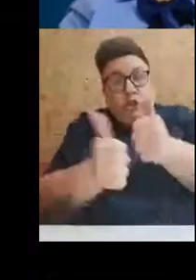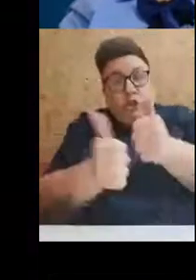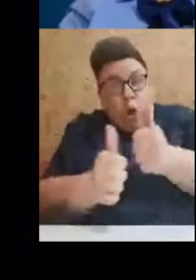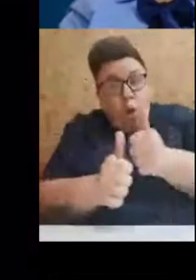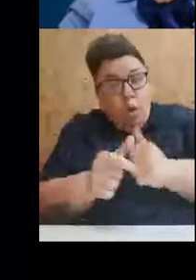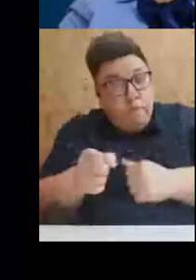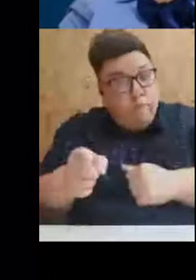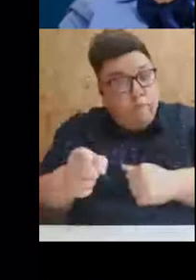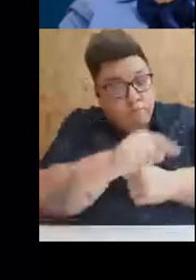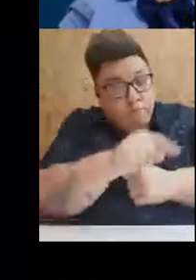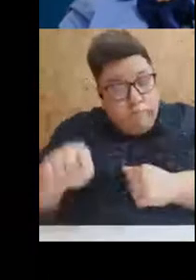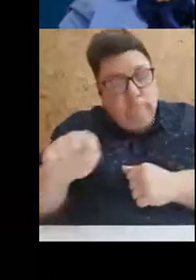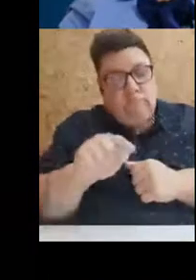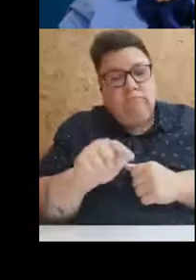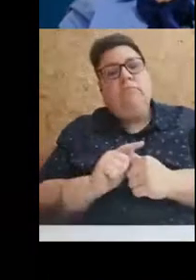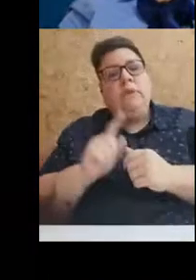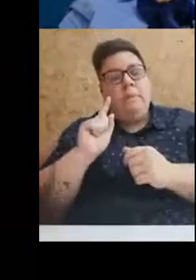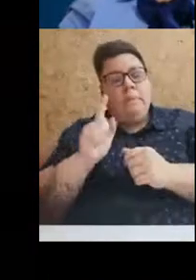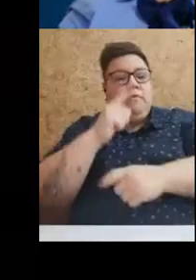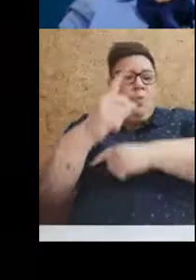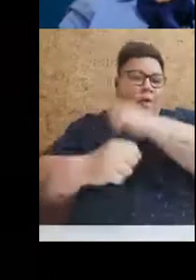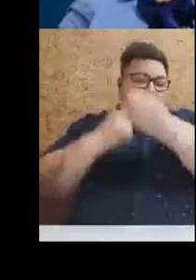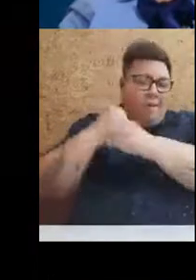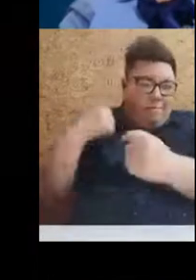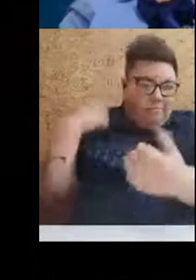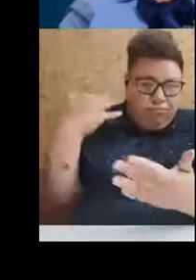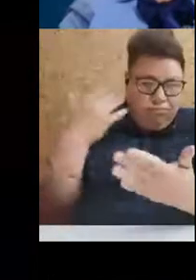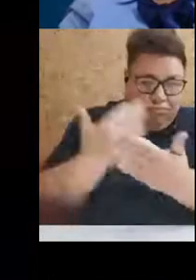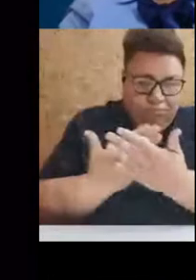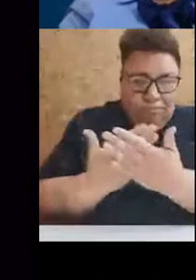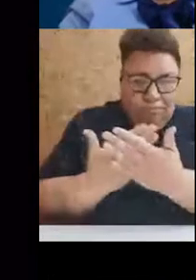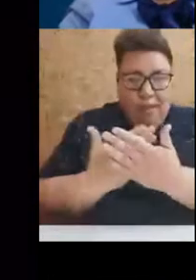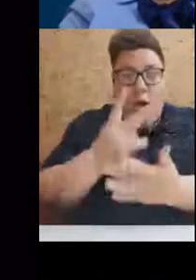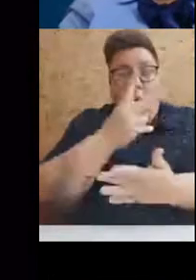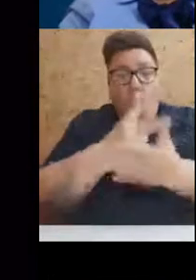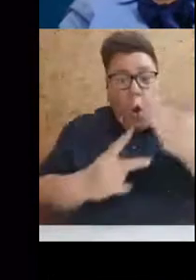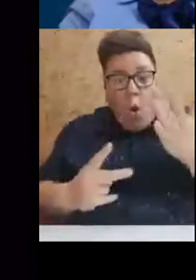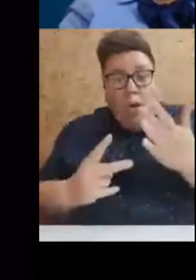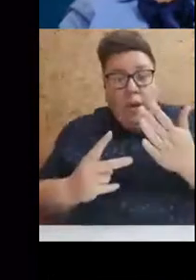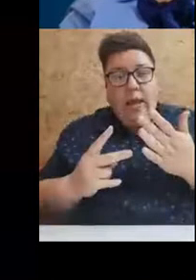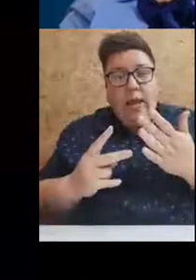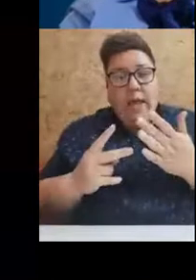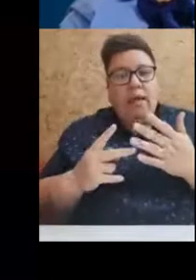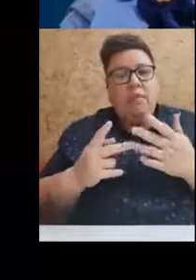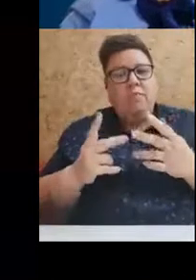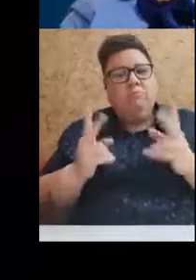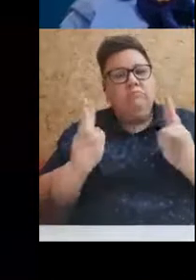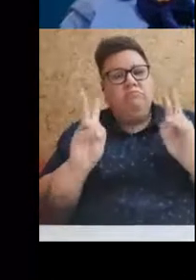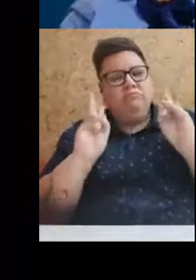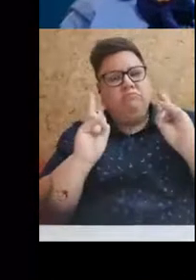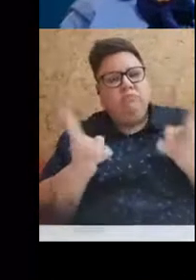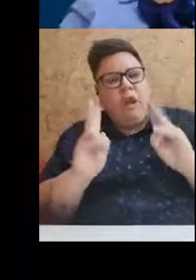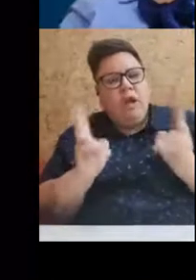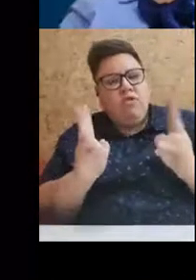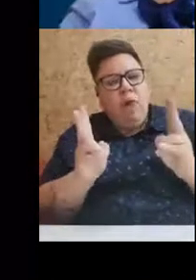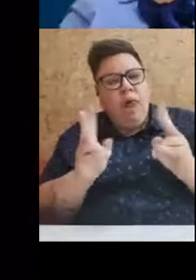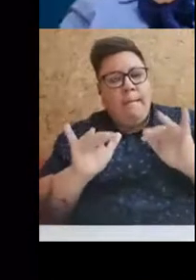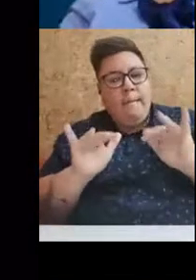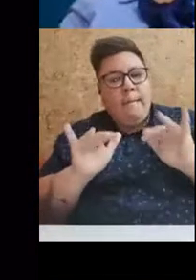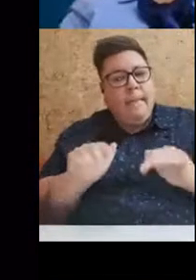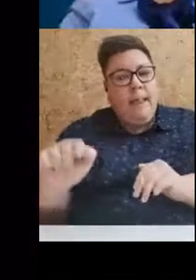have been for the entire year, may only have been natural people. So it may not have been another